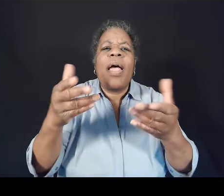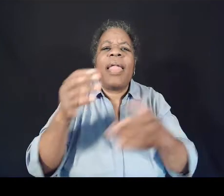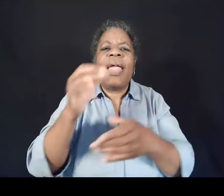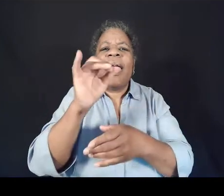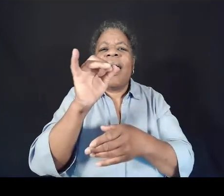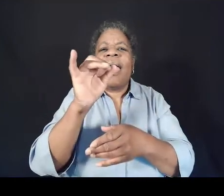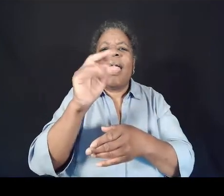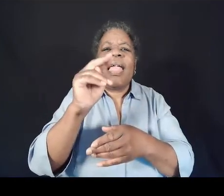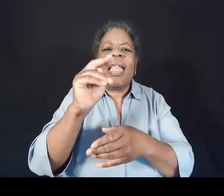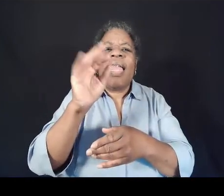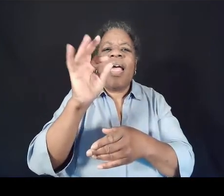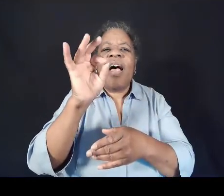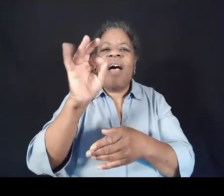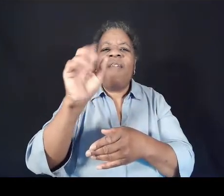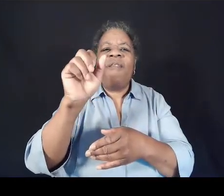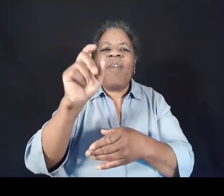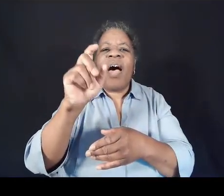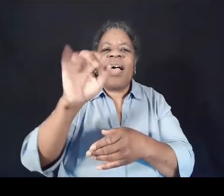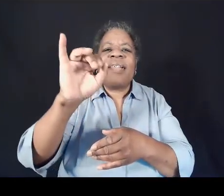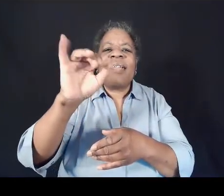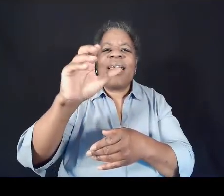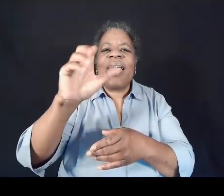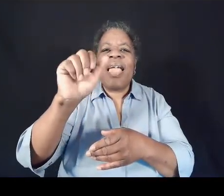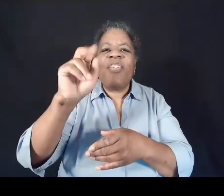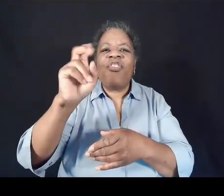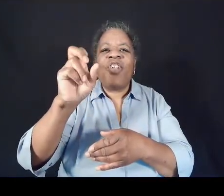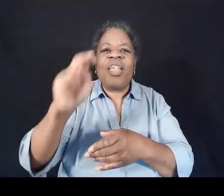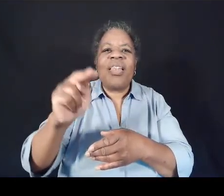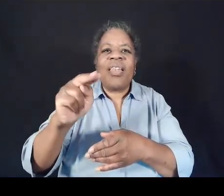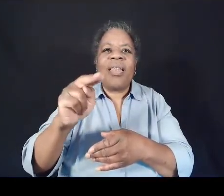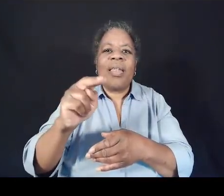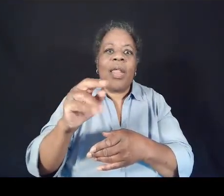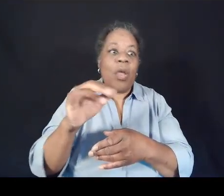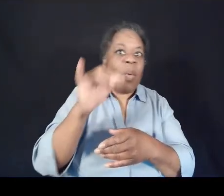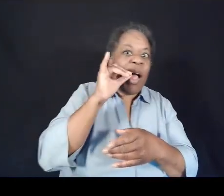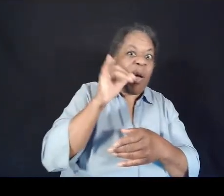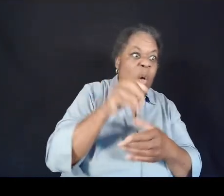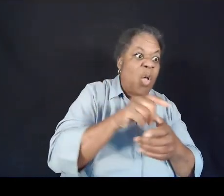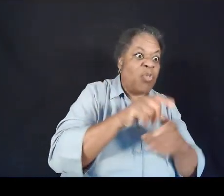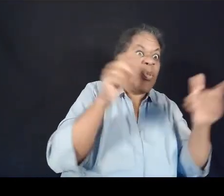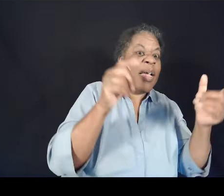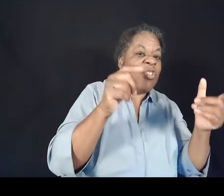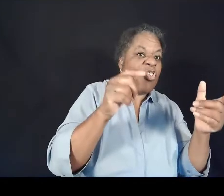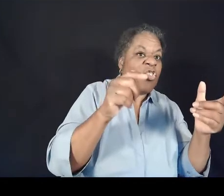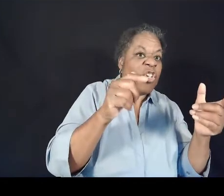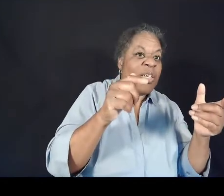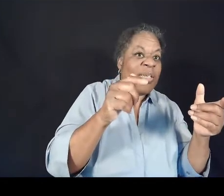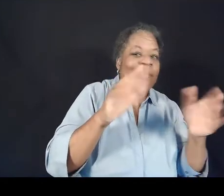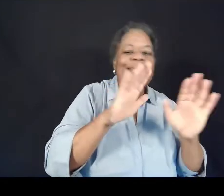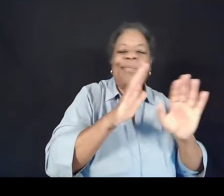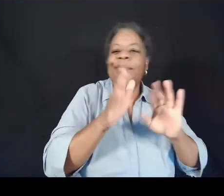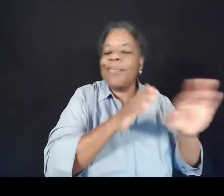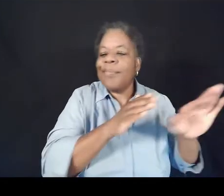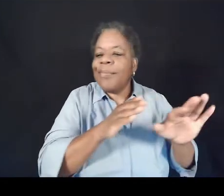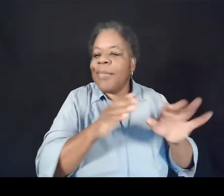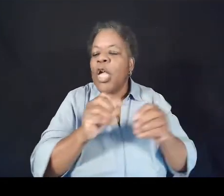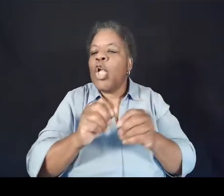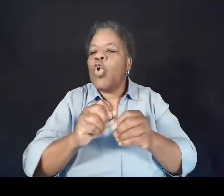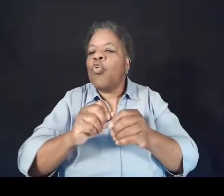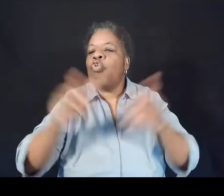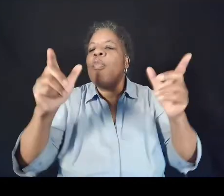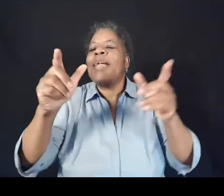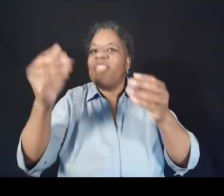infoxication. Instead of having too much alcohol in our system, we have too much information.